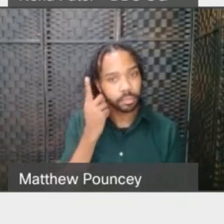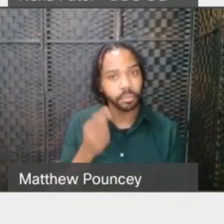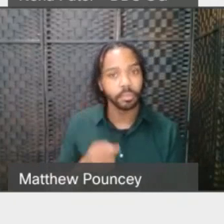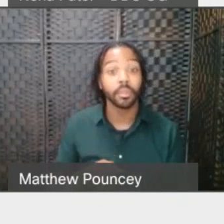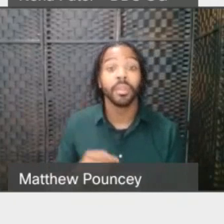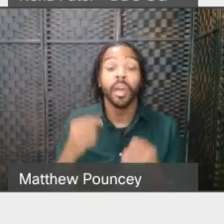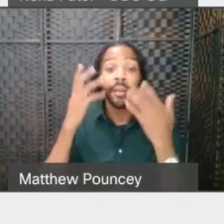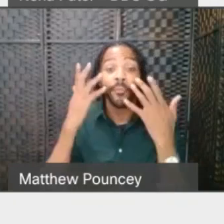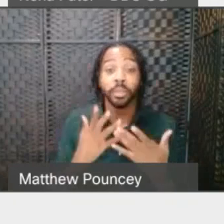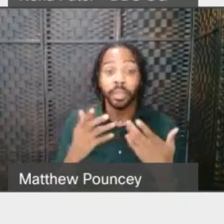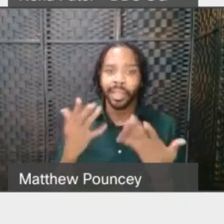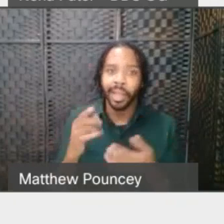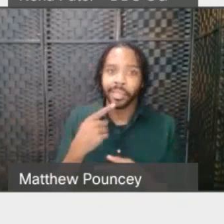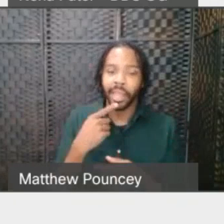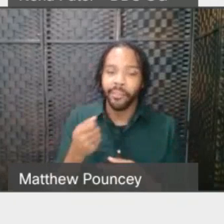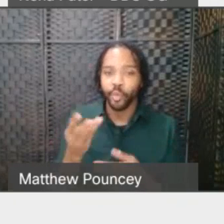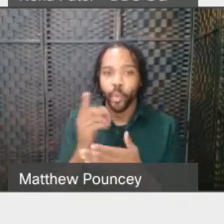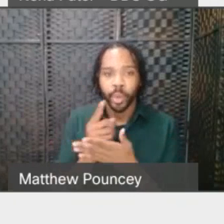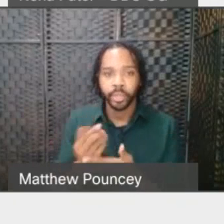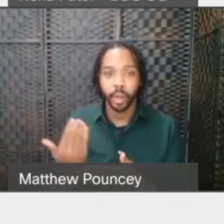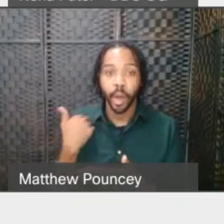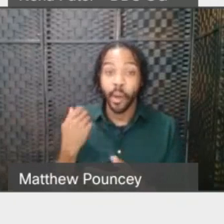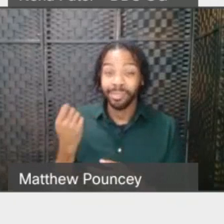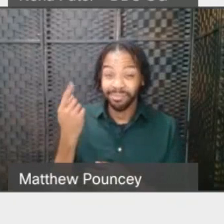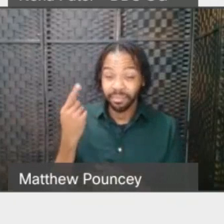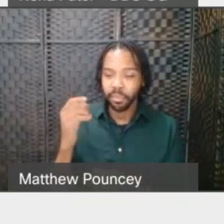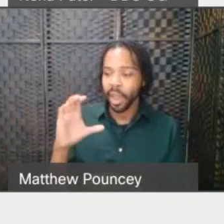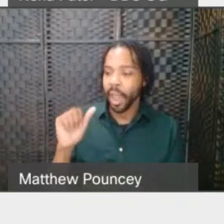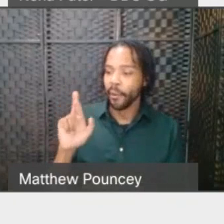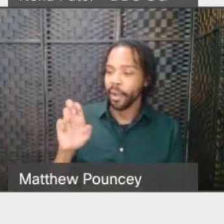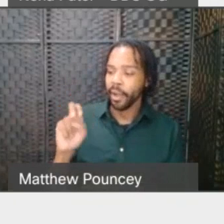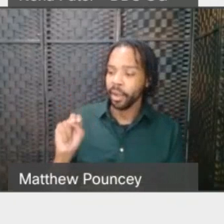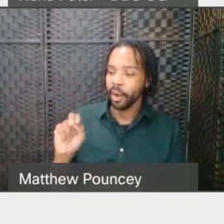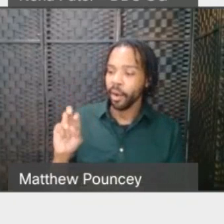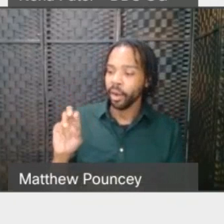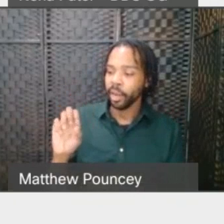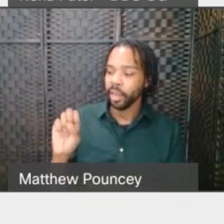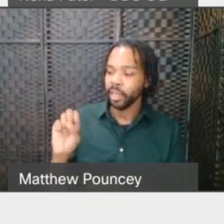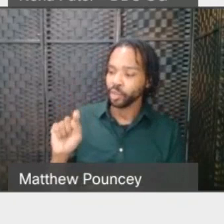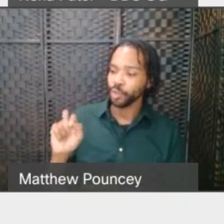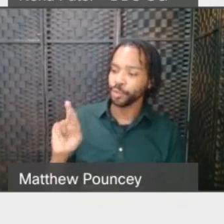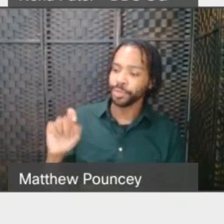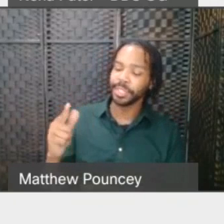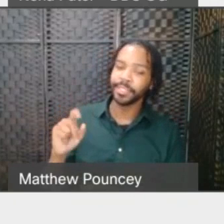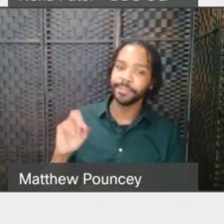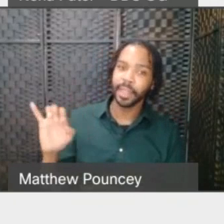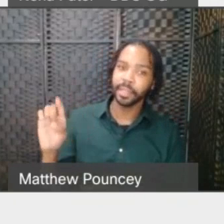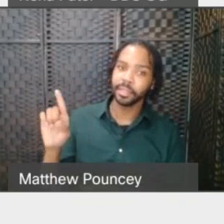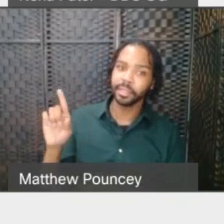Unfortunately, as I said a couple weeks ago, Karen Stringfield isn't here. So I'm not sure exactly how it will